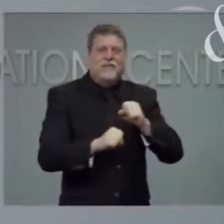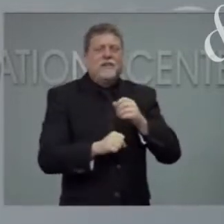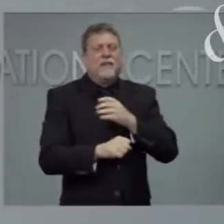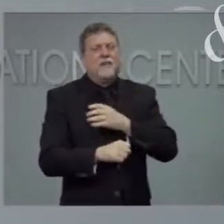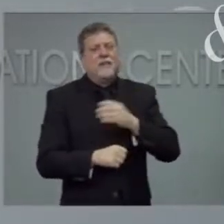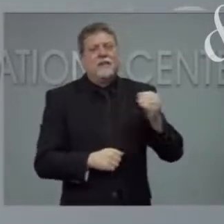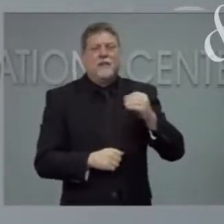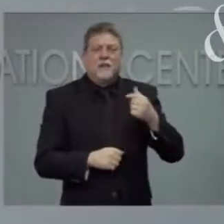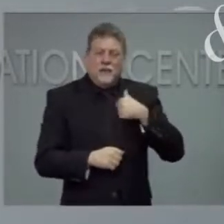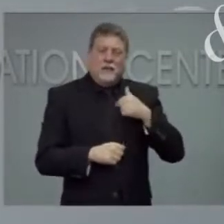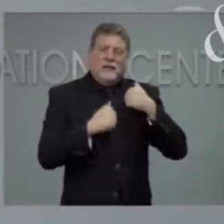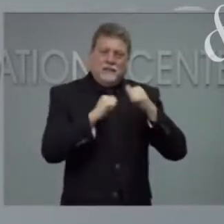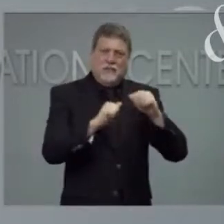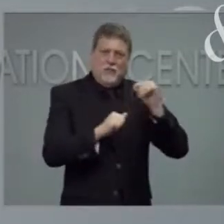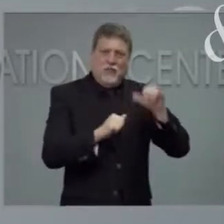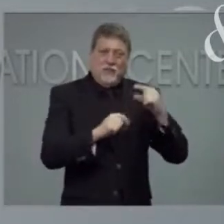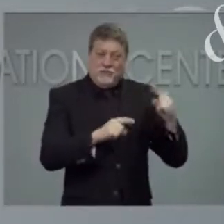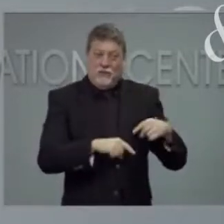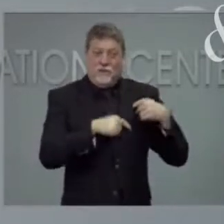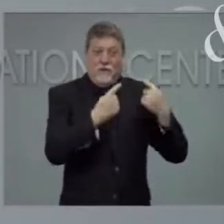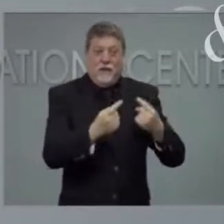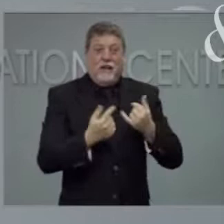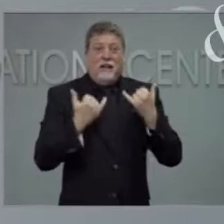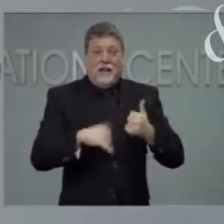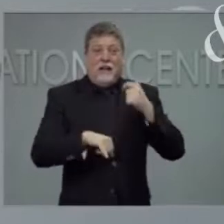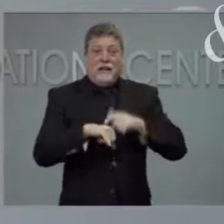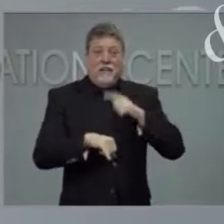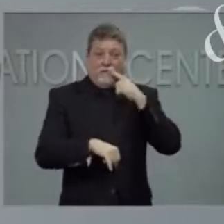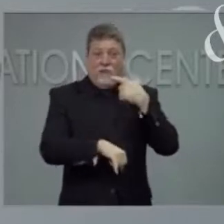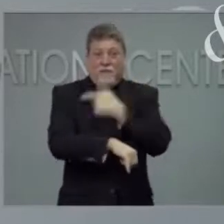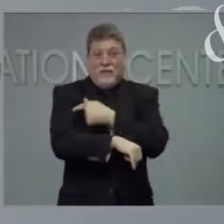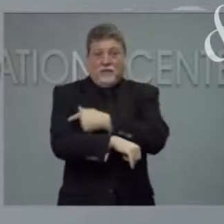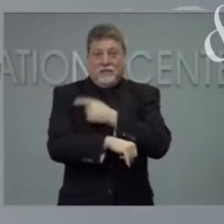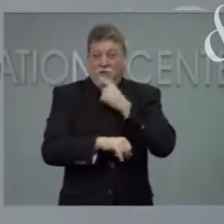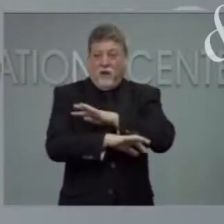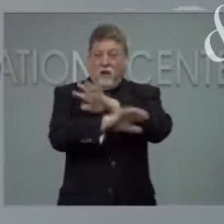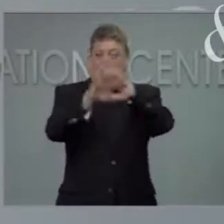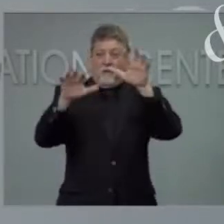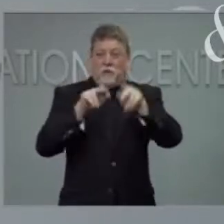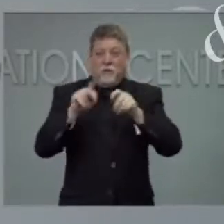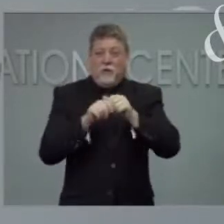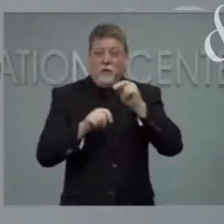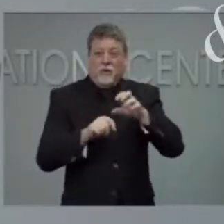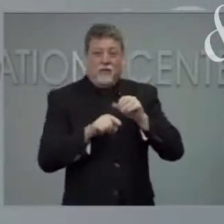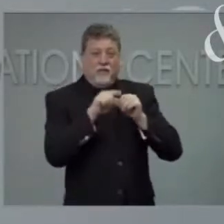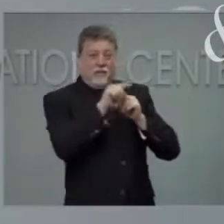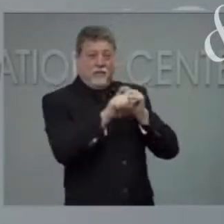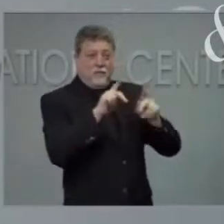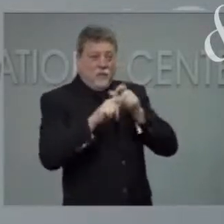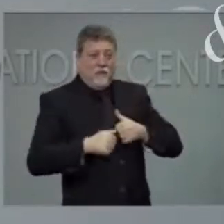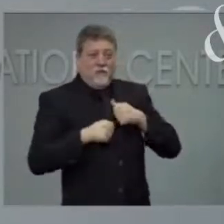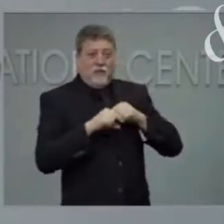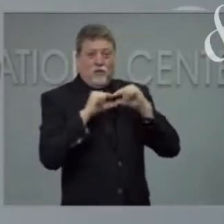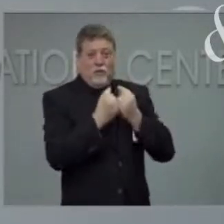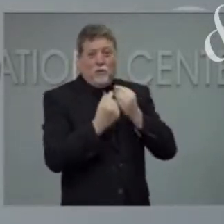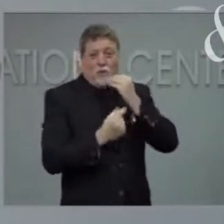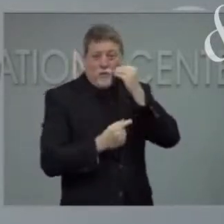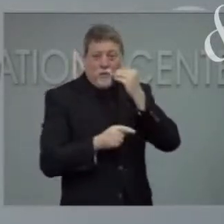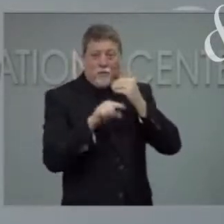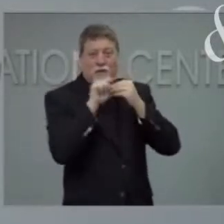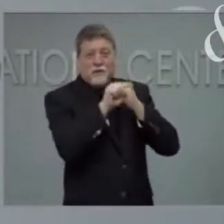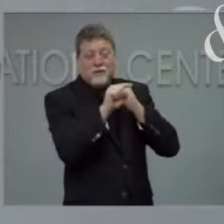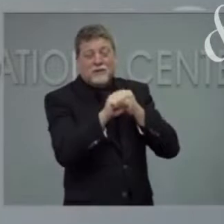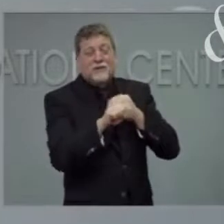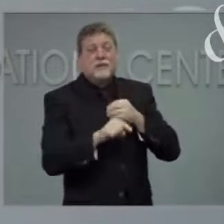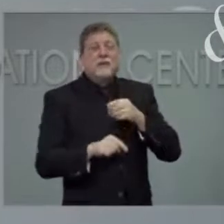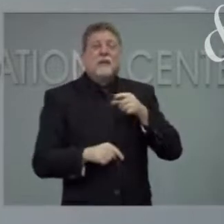as possible. As we've gone through our vaccination efforts, those with intellectual and developmental disabilities have been being